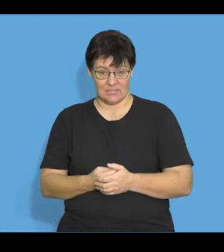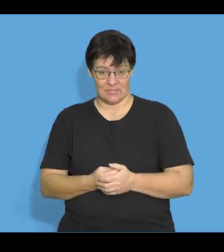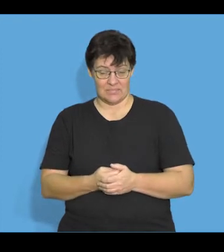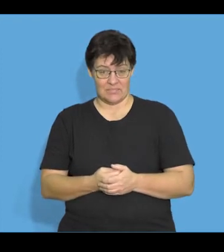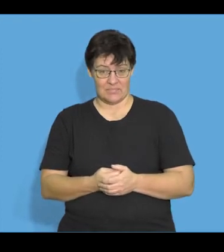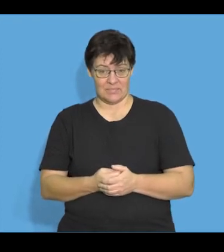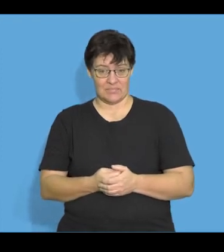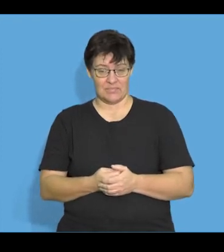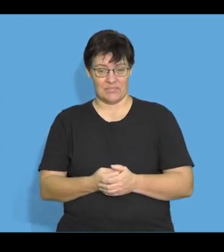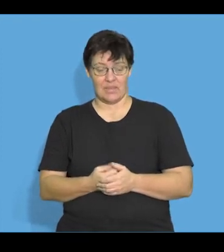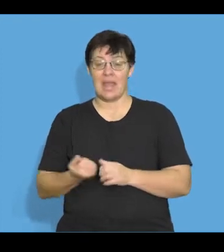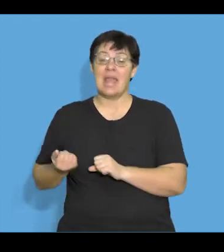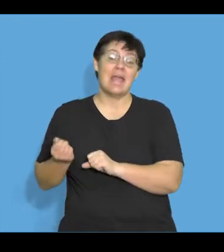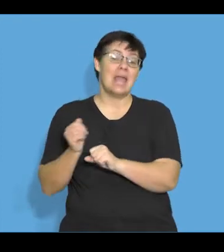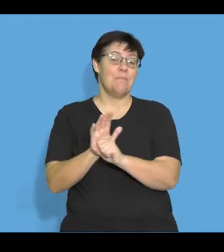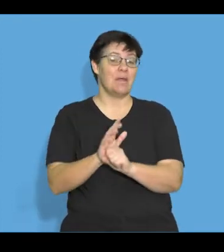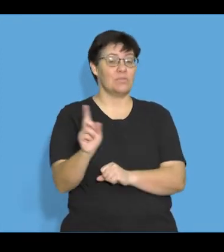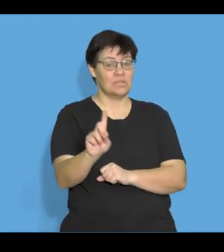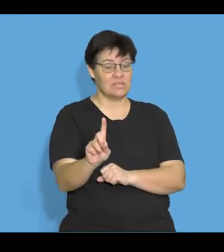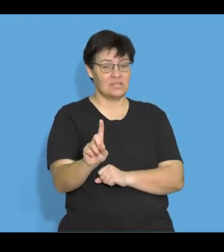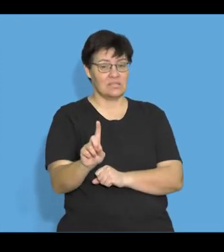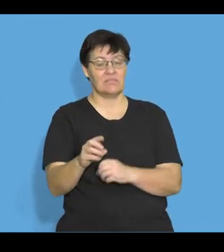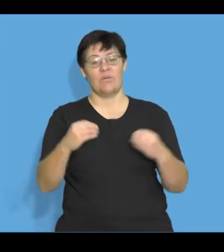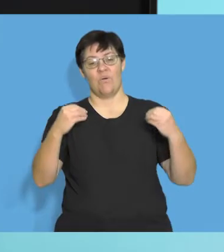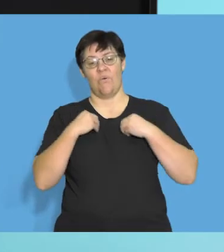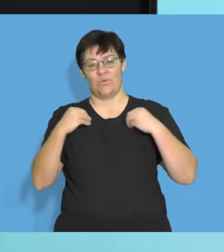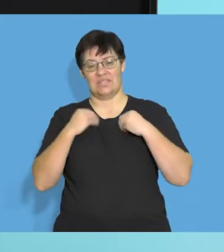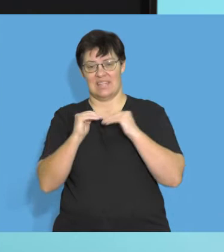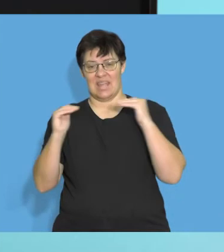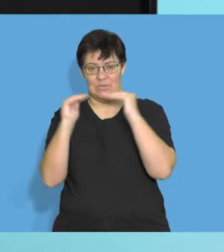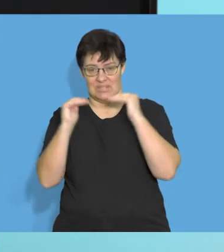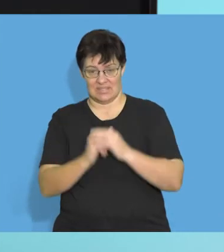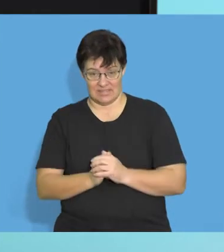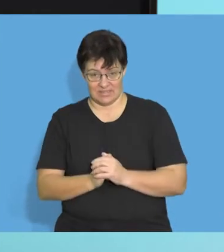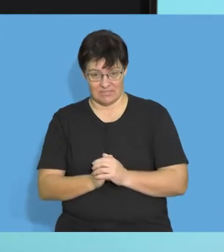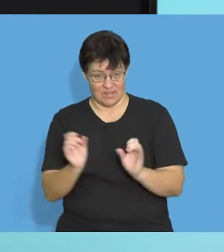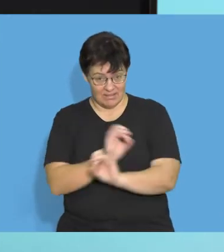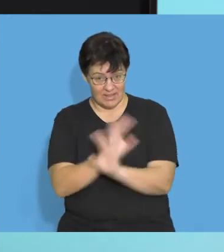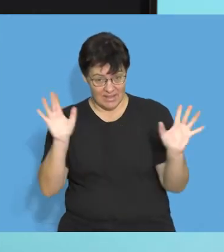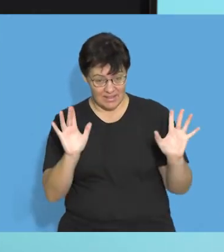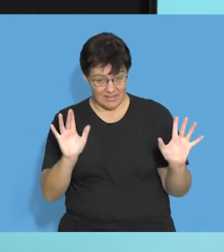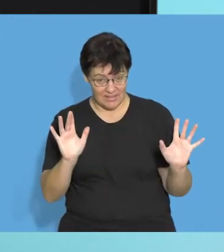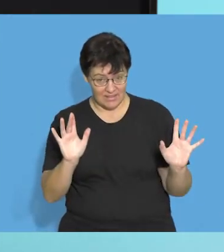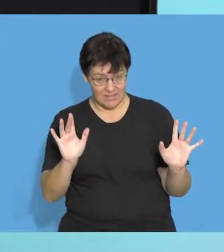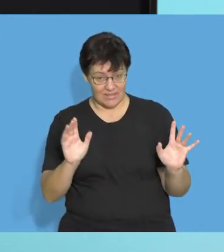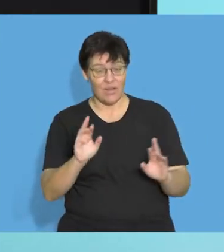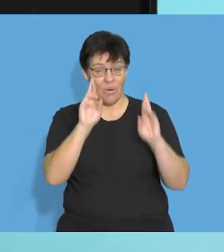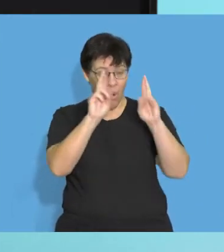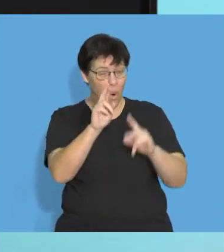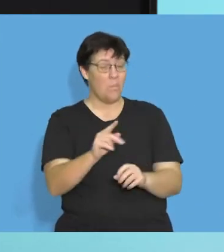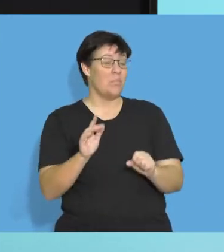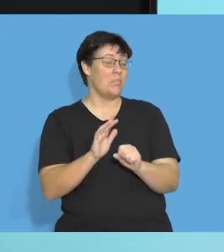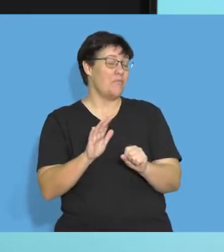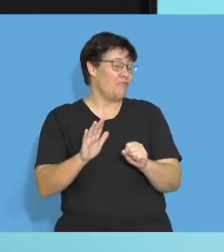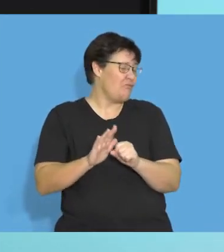is impacting on my owner's equity. Clear? I hope you fully understand